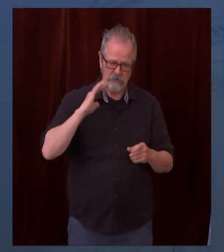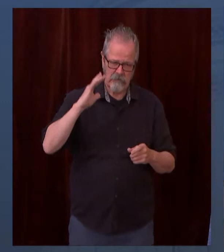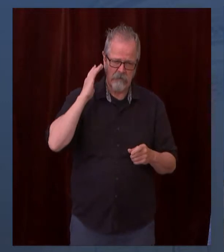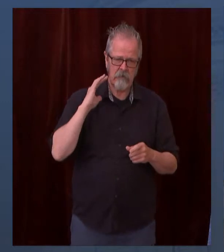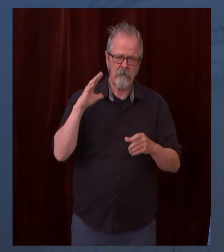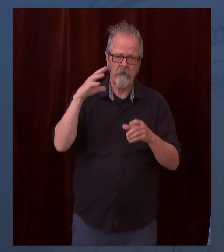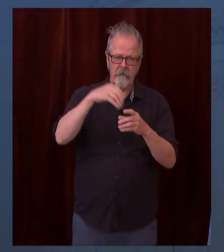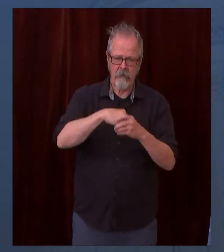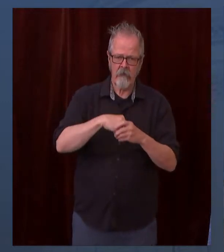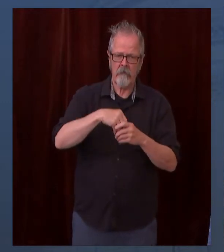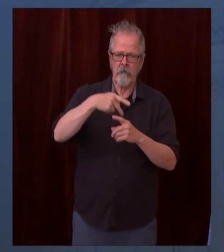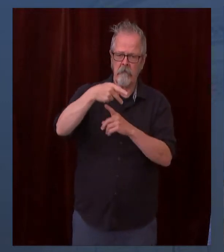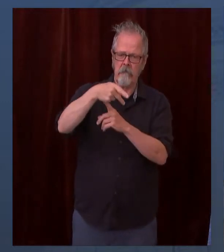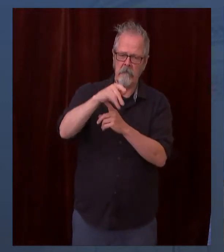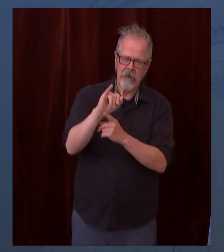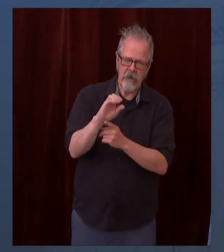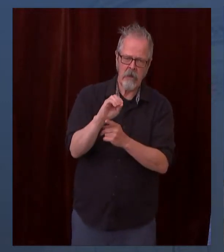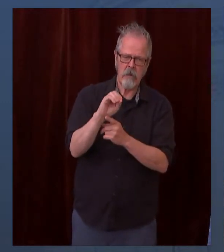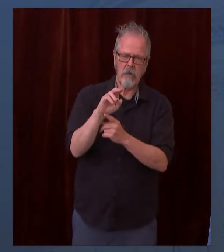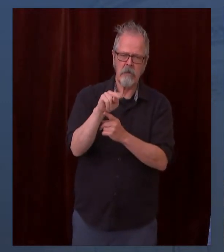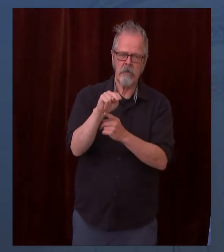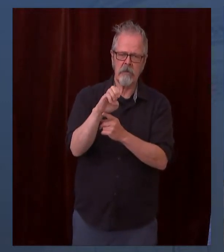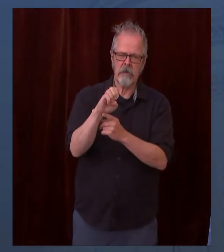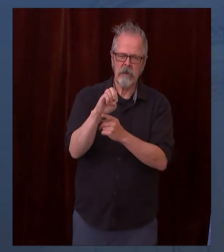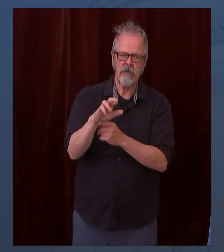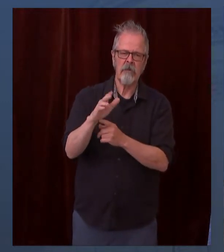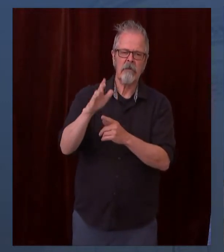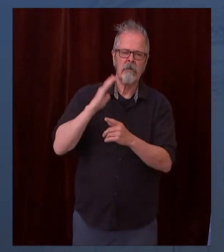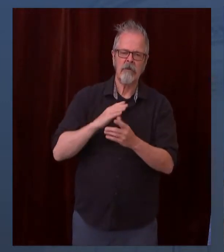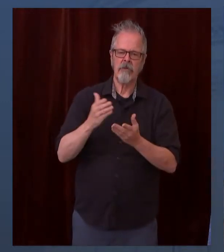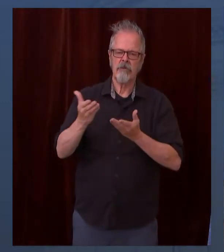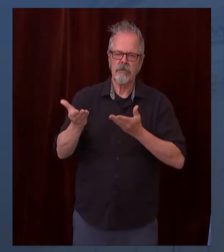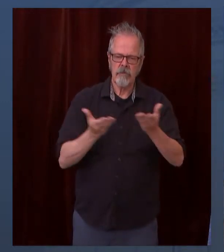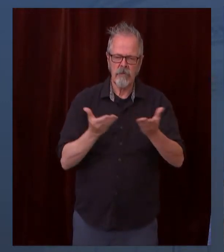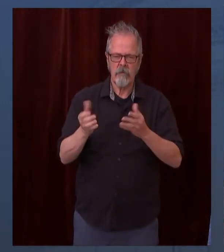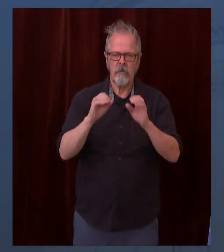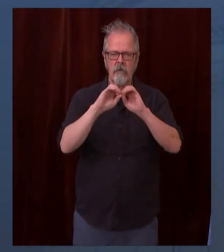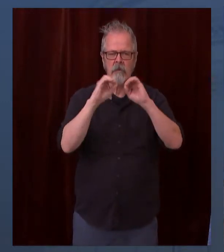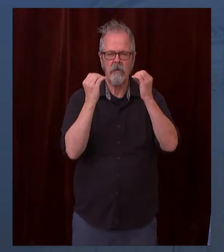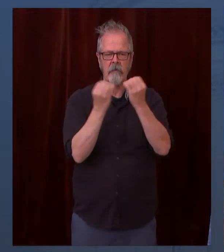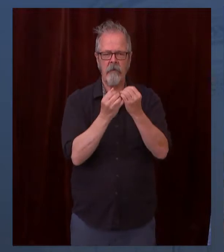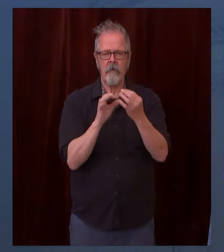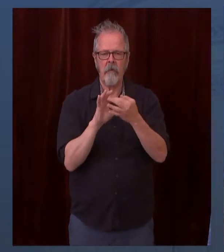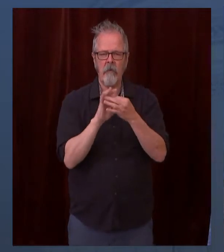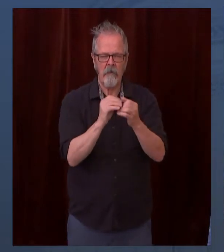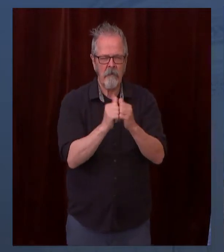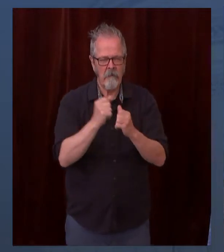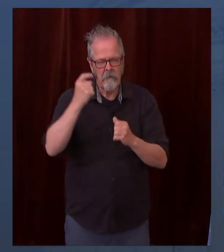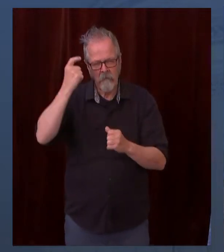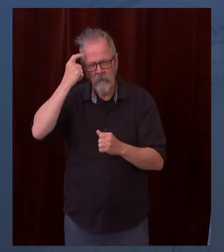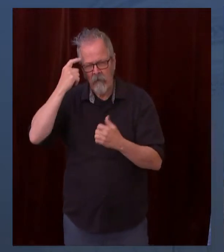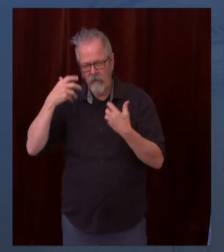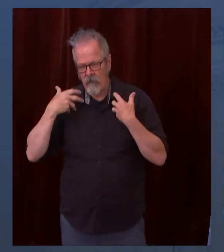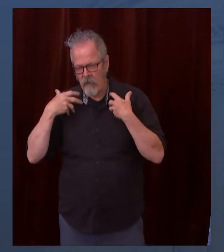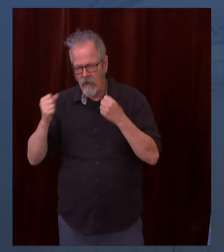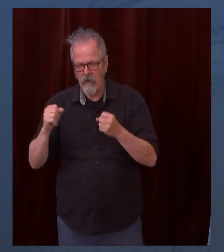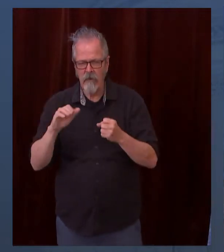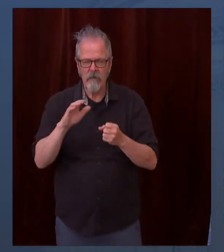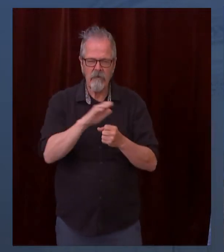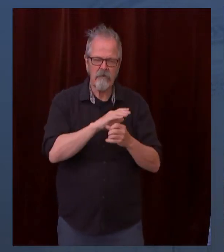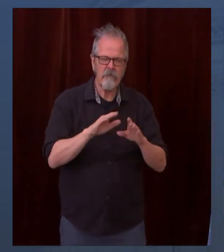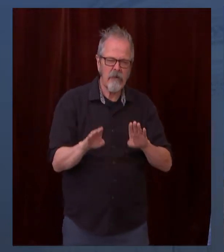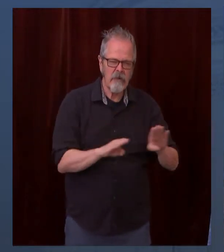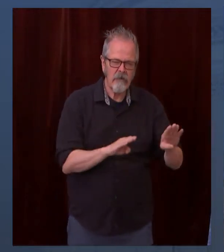and behavioral health. We know those things are all connected. Prior to that, she served as CEO of Western State Hospital and with the Health